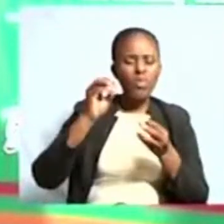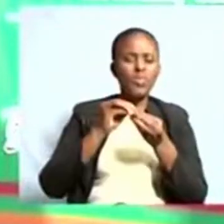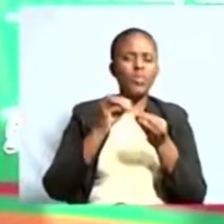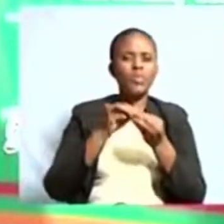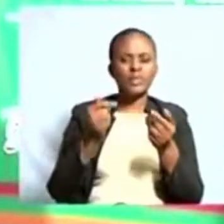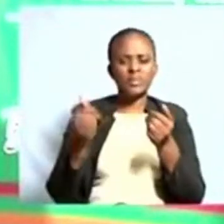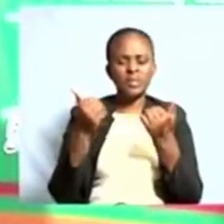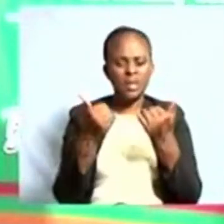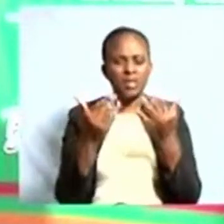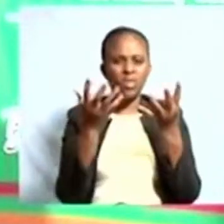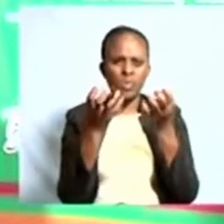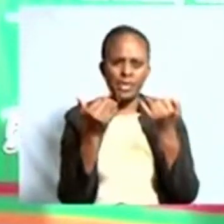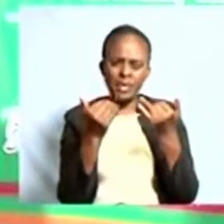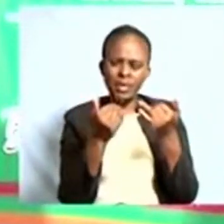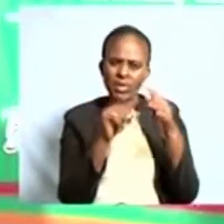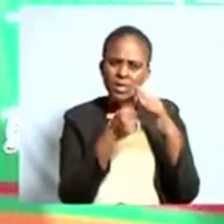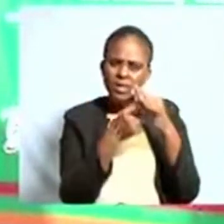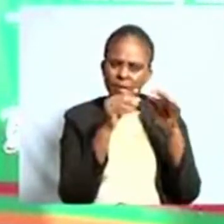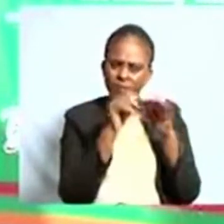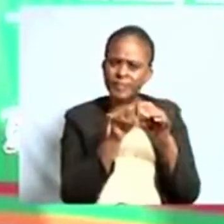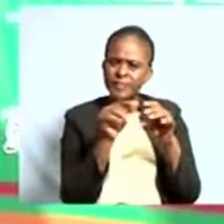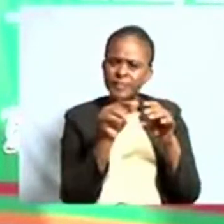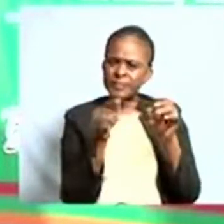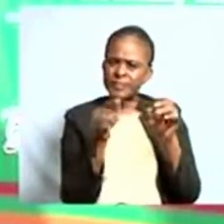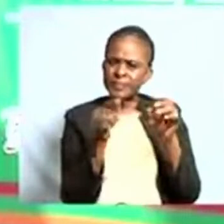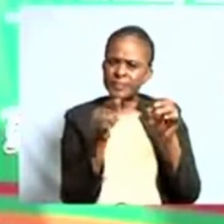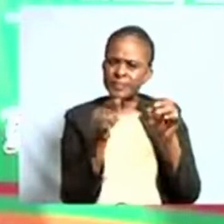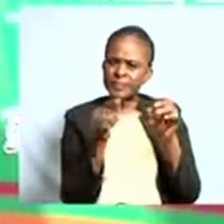they want to venture into these